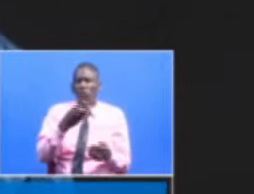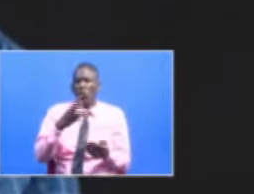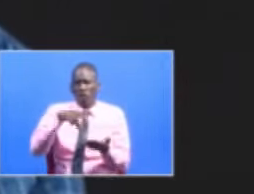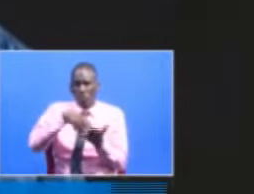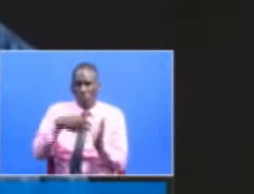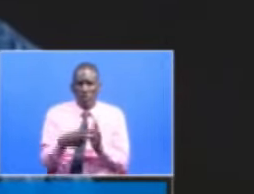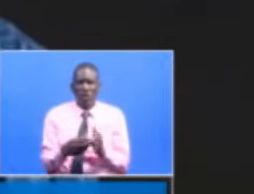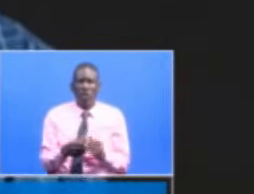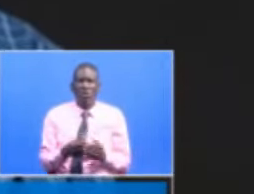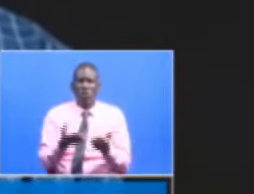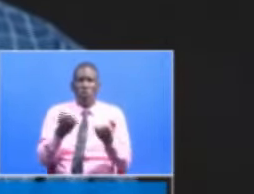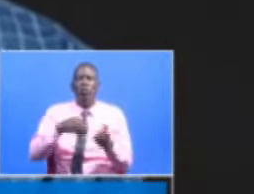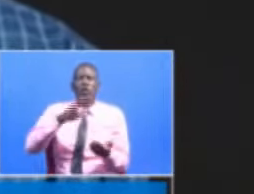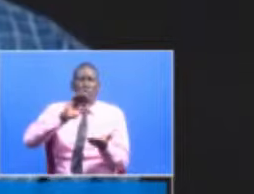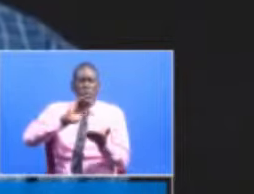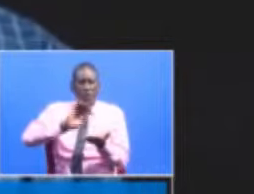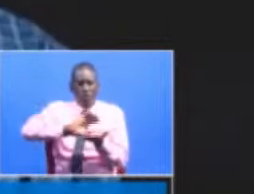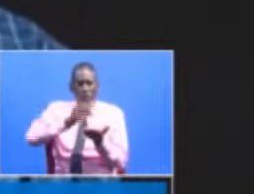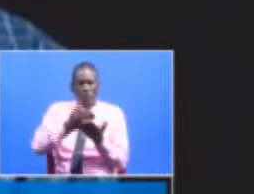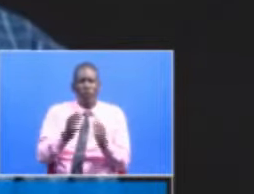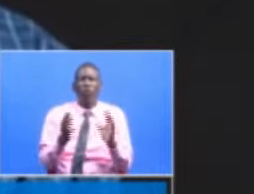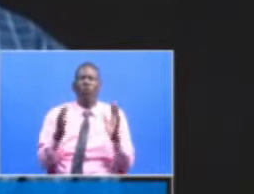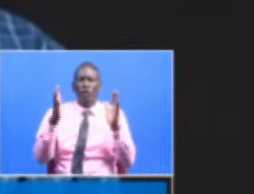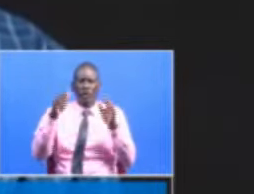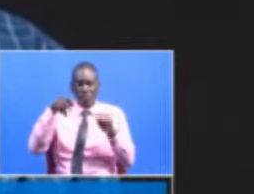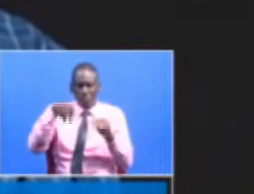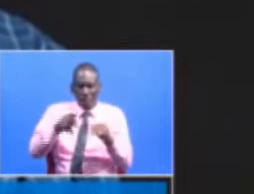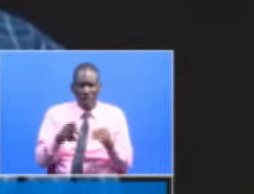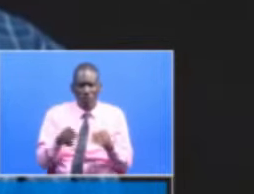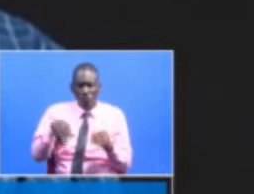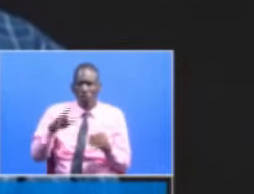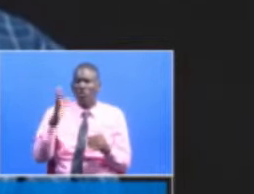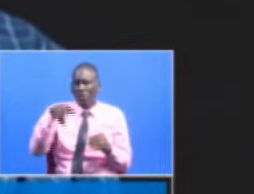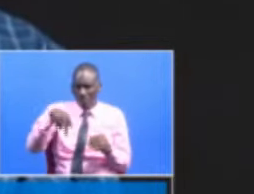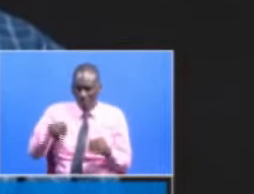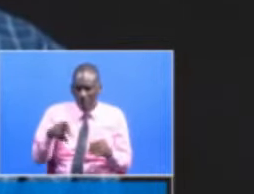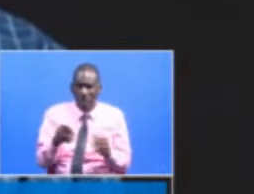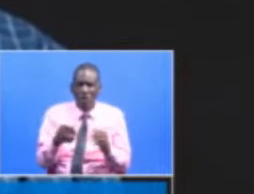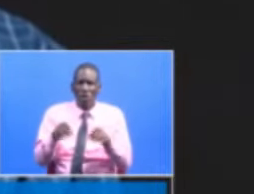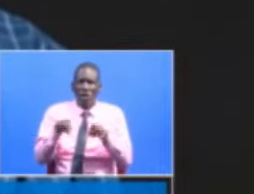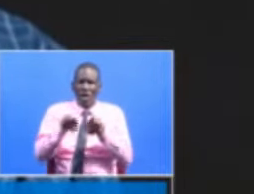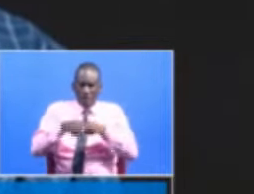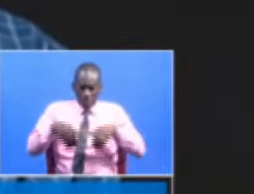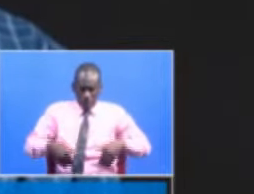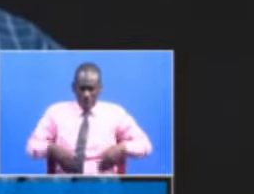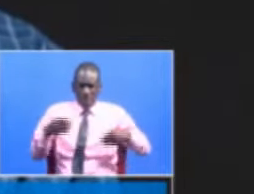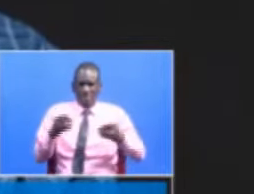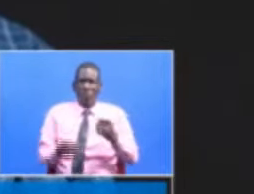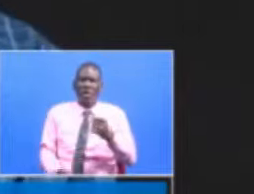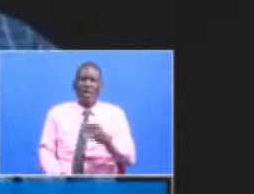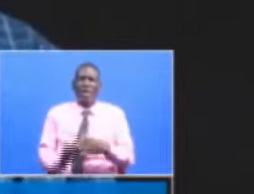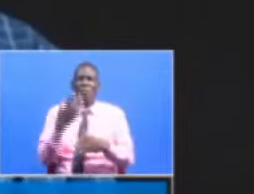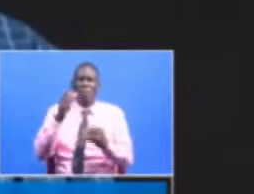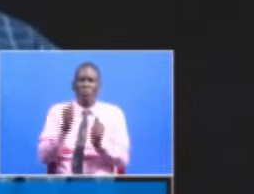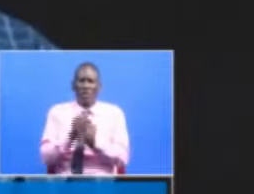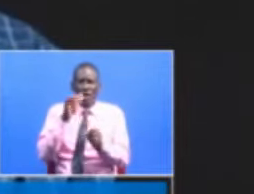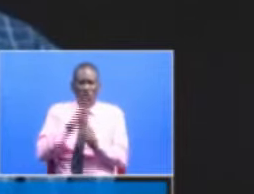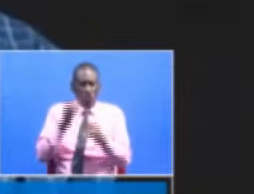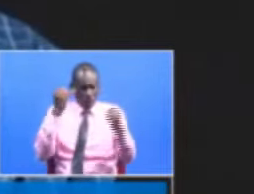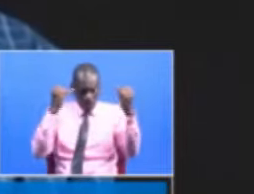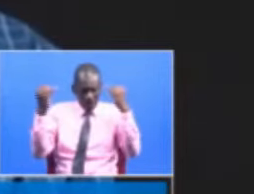projects, we need more money for forestry. We also, as young people, we come up with a lot of innovative